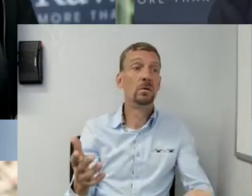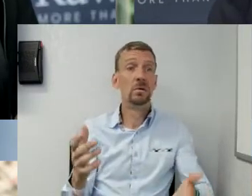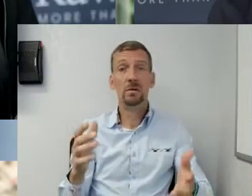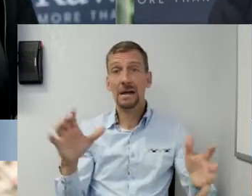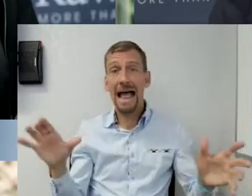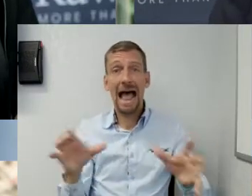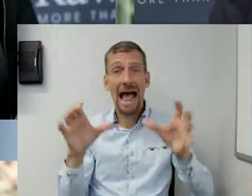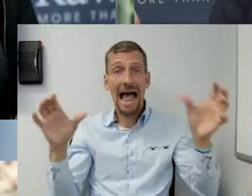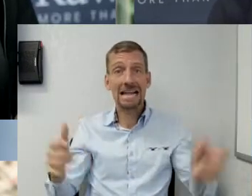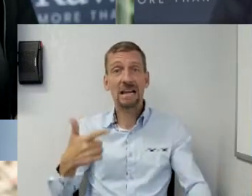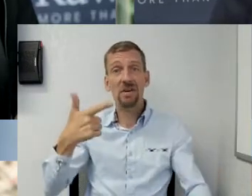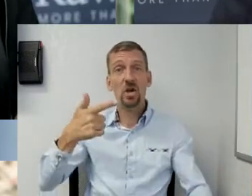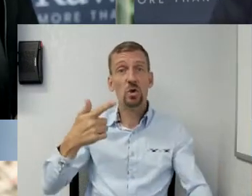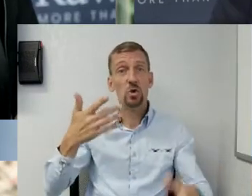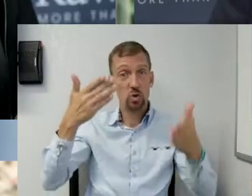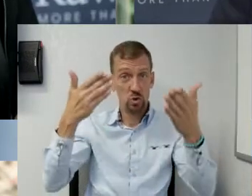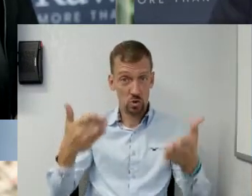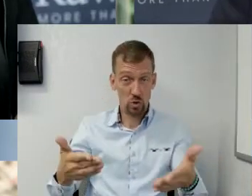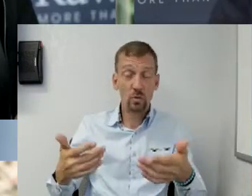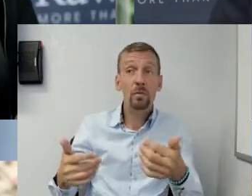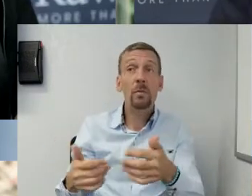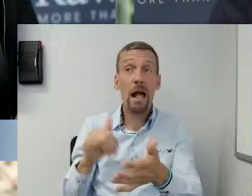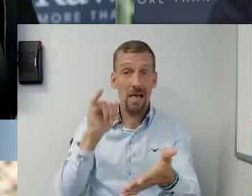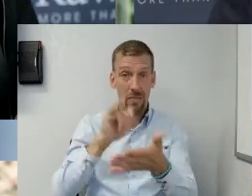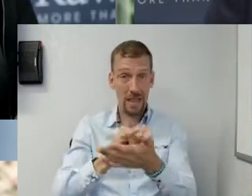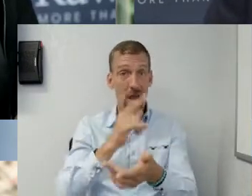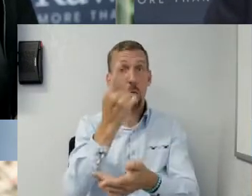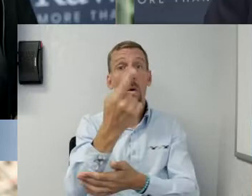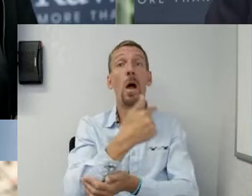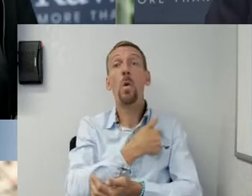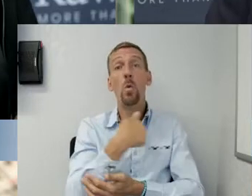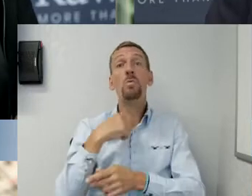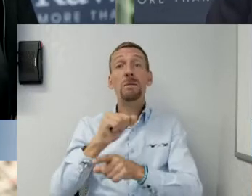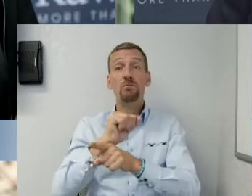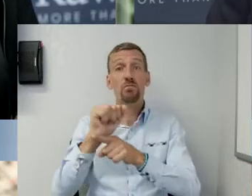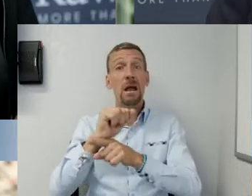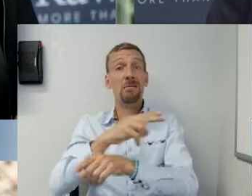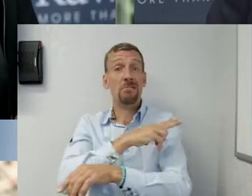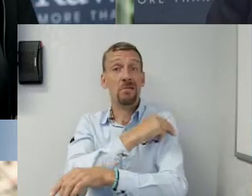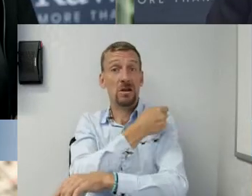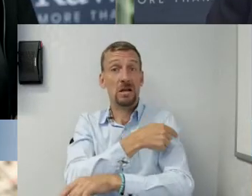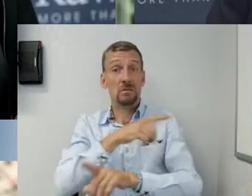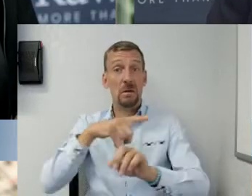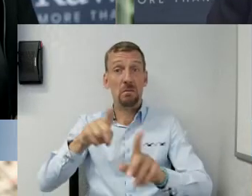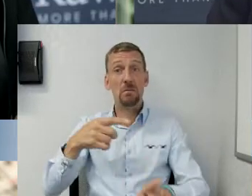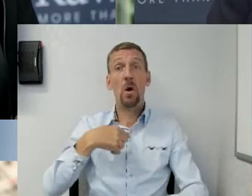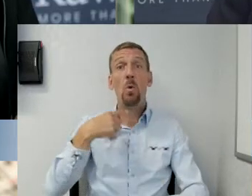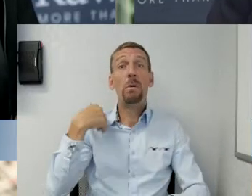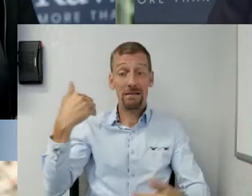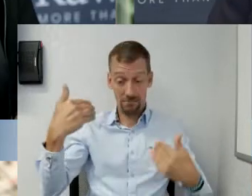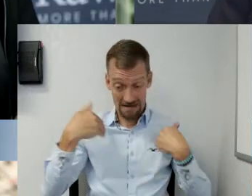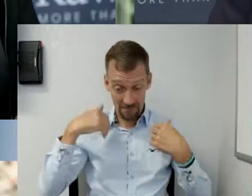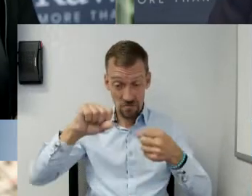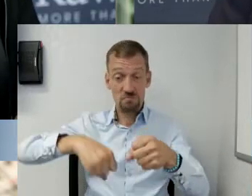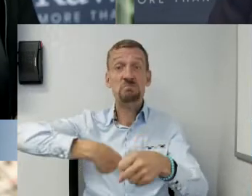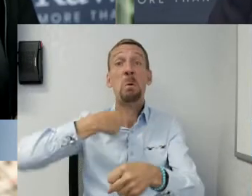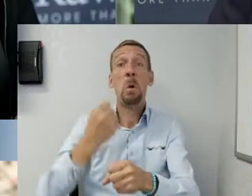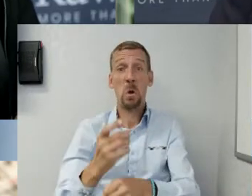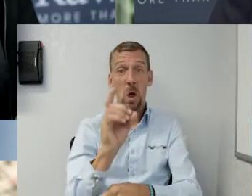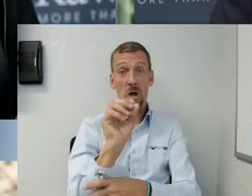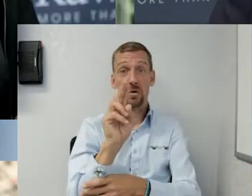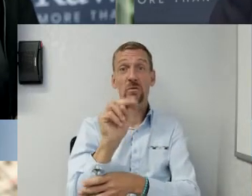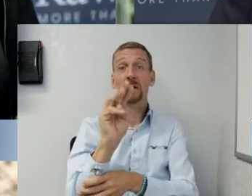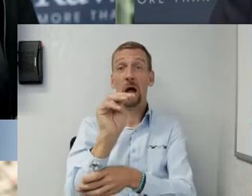active shooter, which is also one of the things we practice. Right. But we do go into lockdown mode. I mean, we still have our